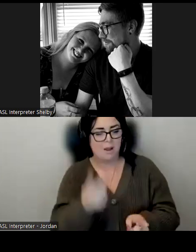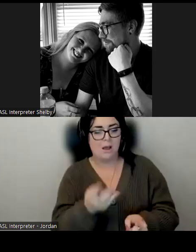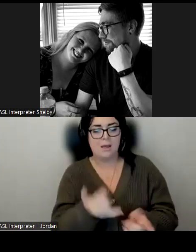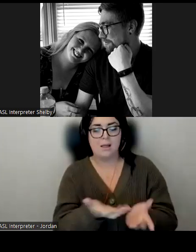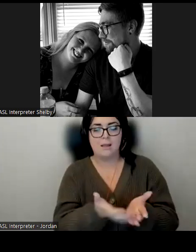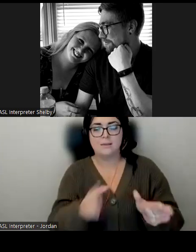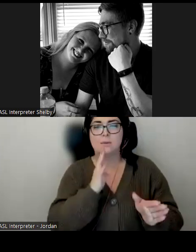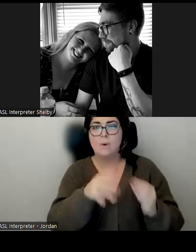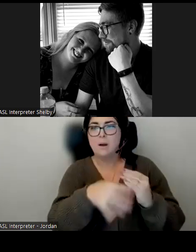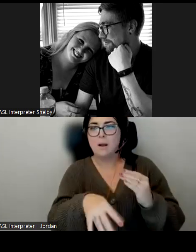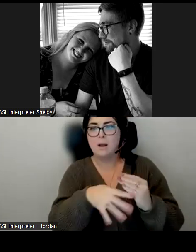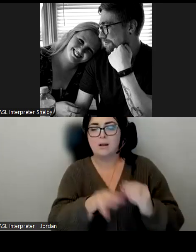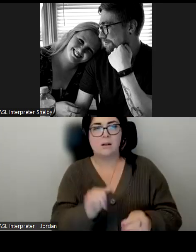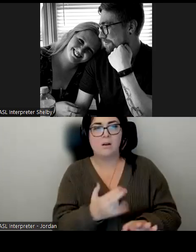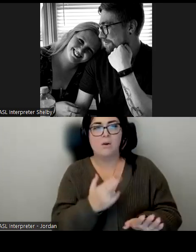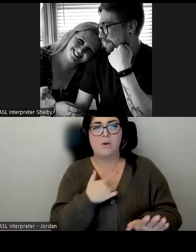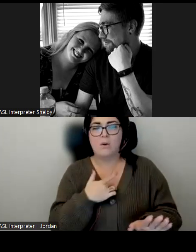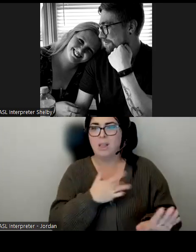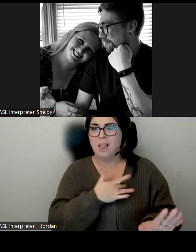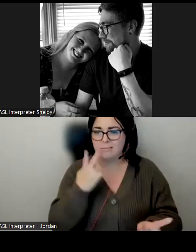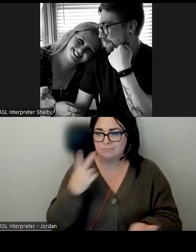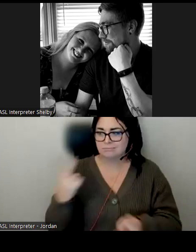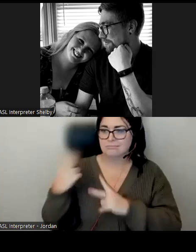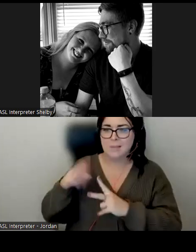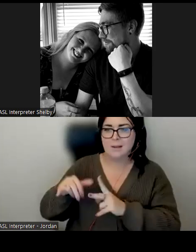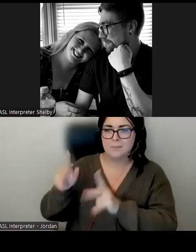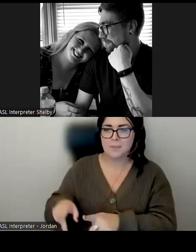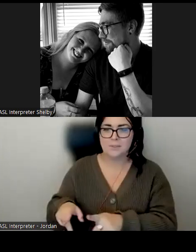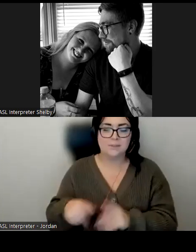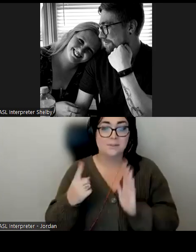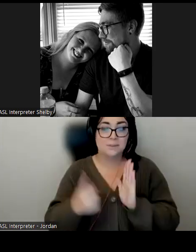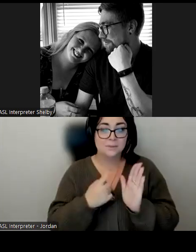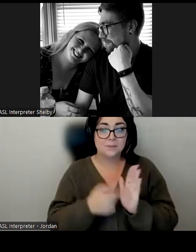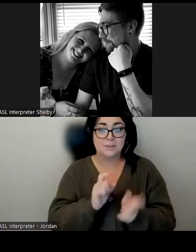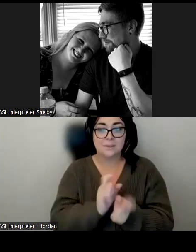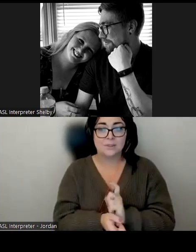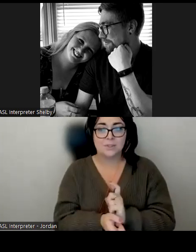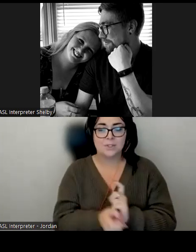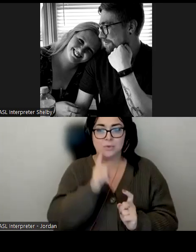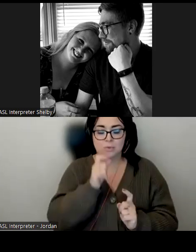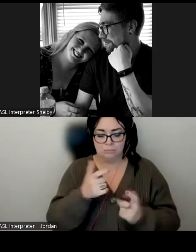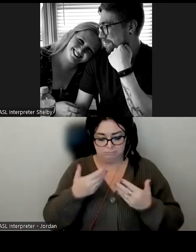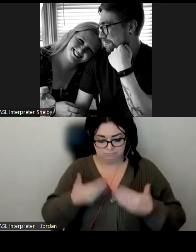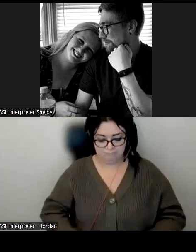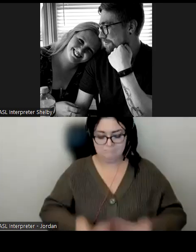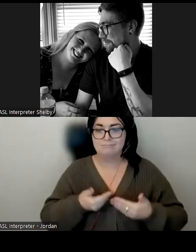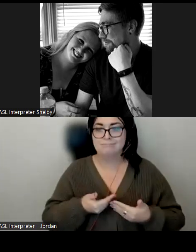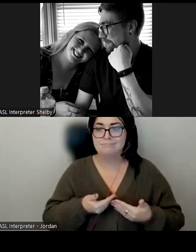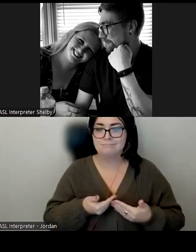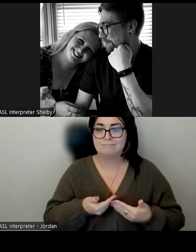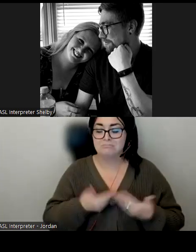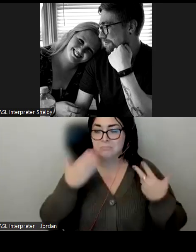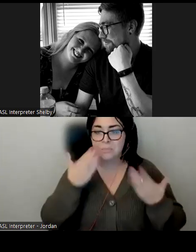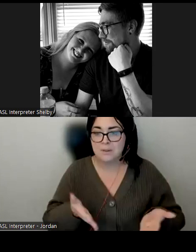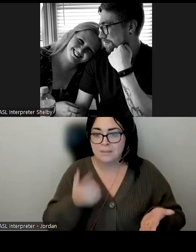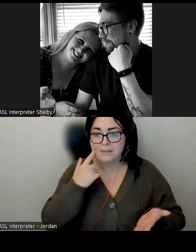about it. Sometimes the changes involve changes in who we are that we may not have